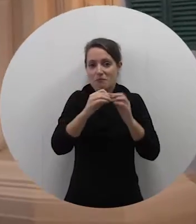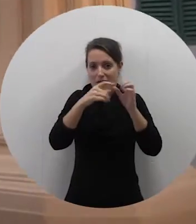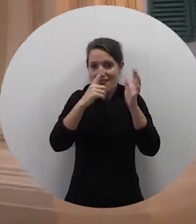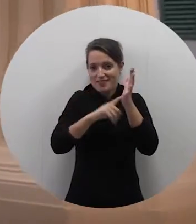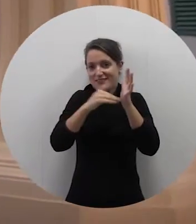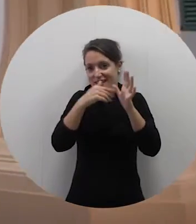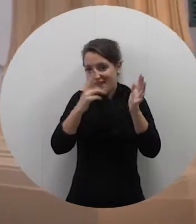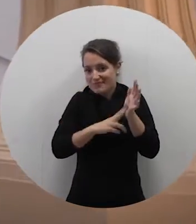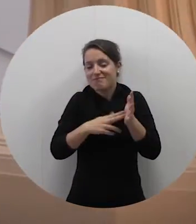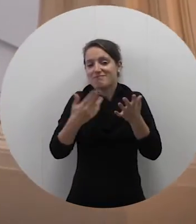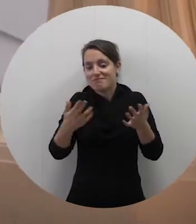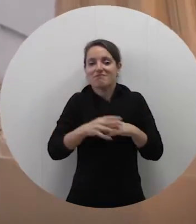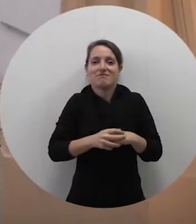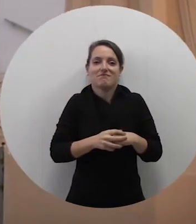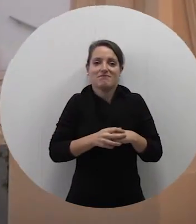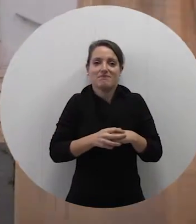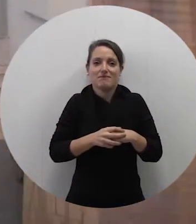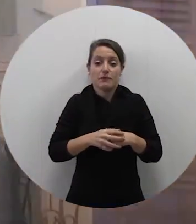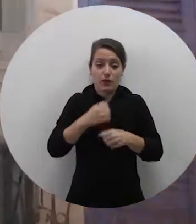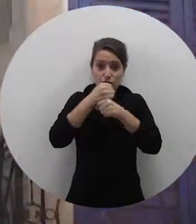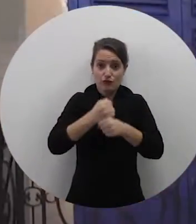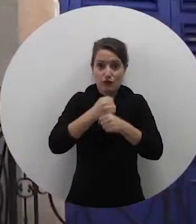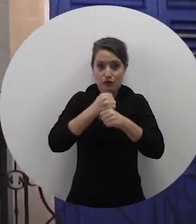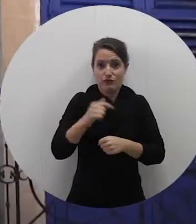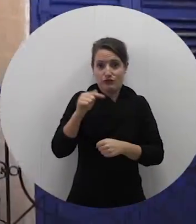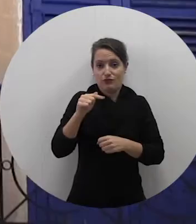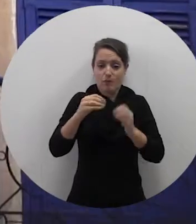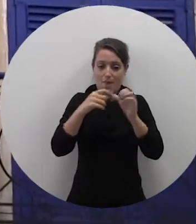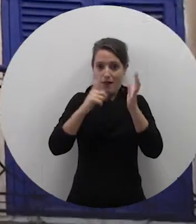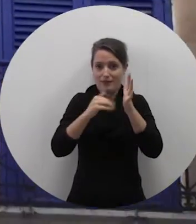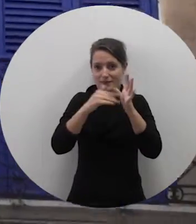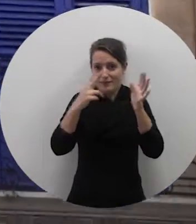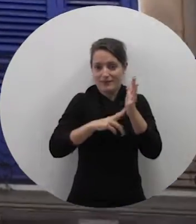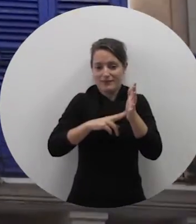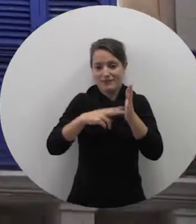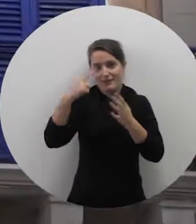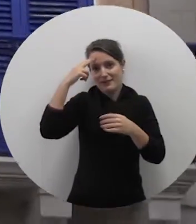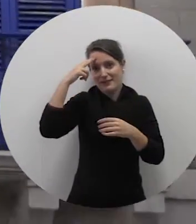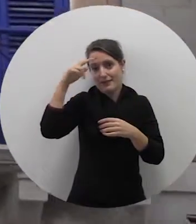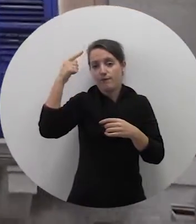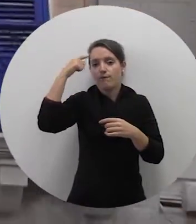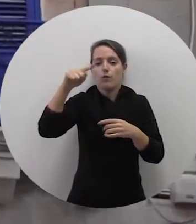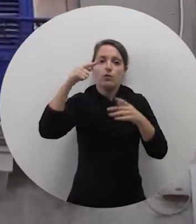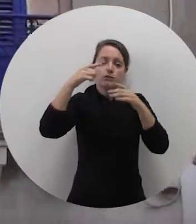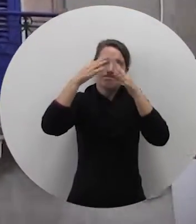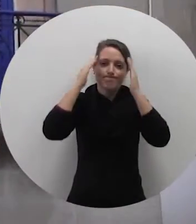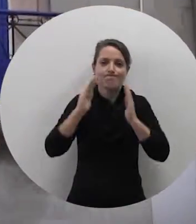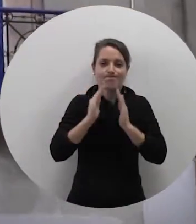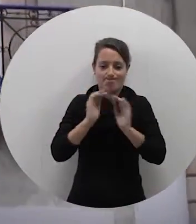feudal master. This tax collector may have resided in Balzan, thus giving the village its